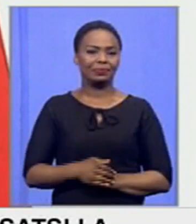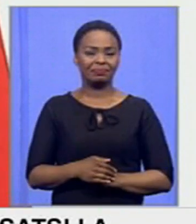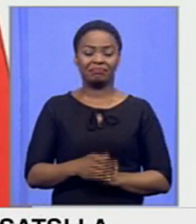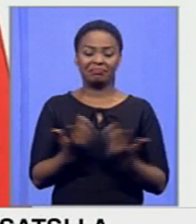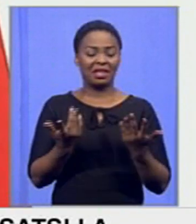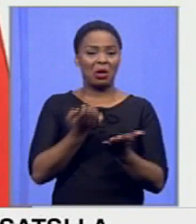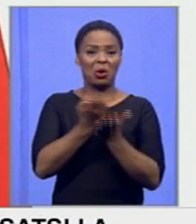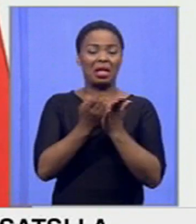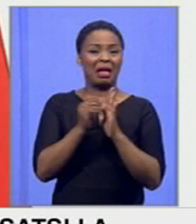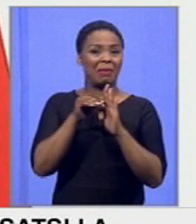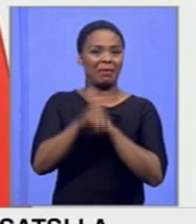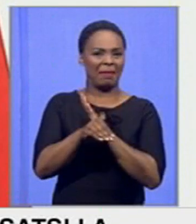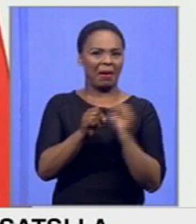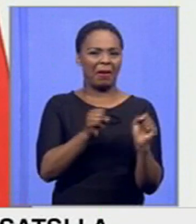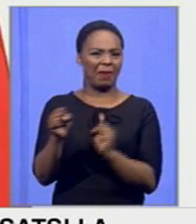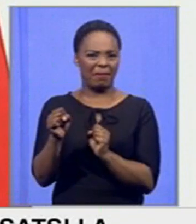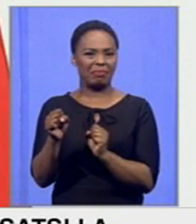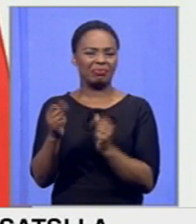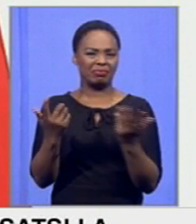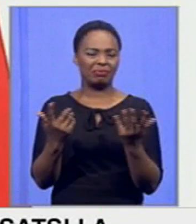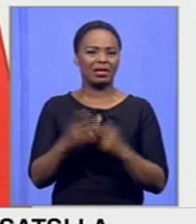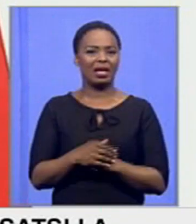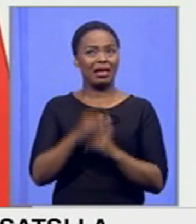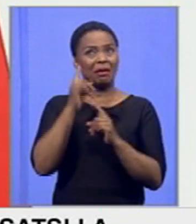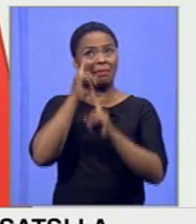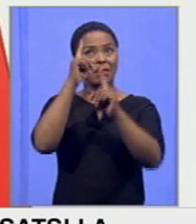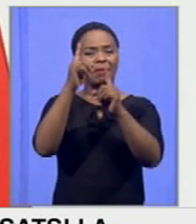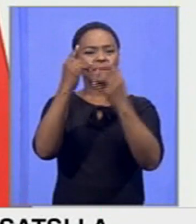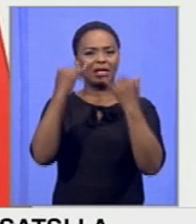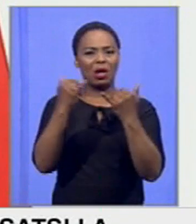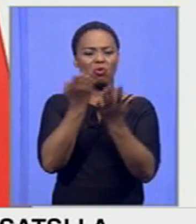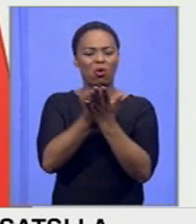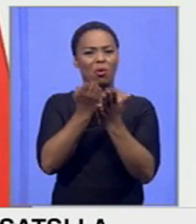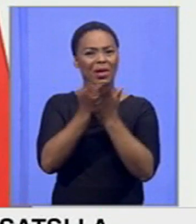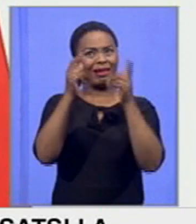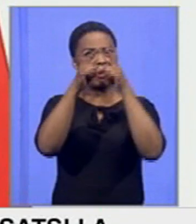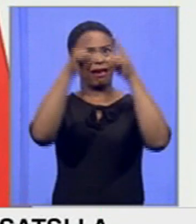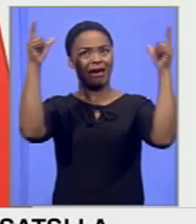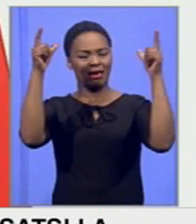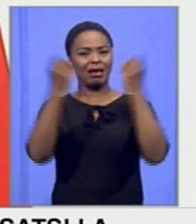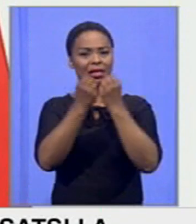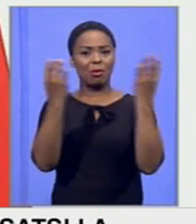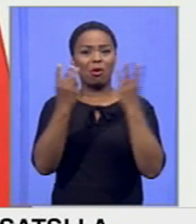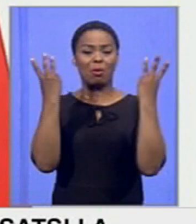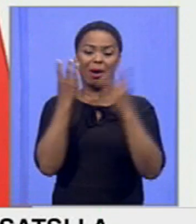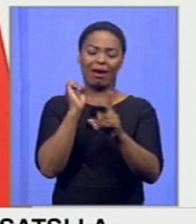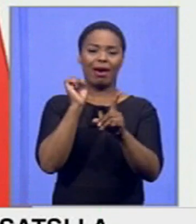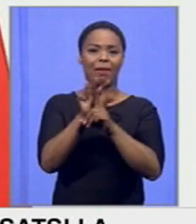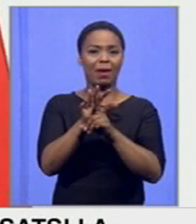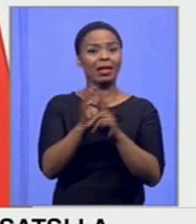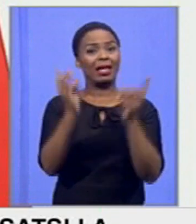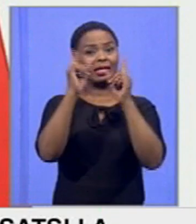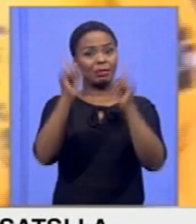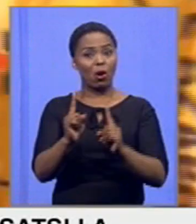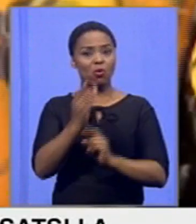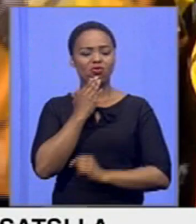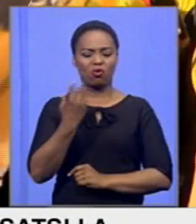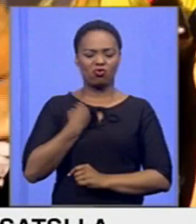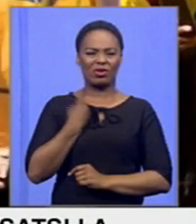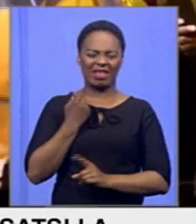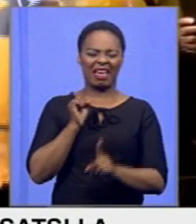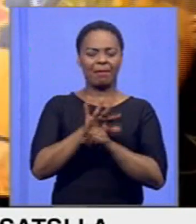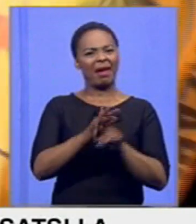rate that permits the economic development of a large number of people, especially the youth. Ka